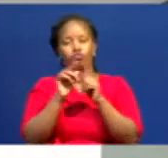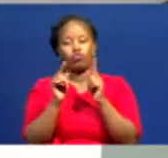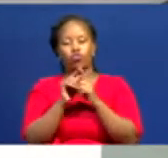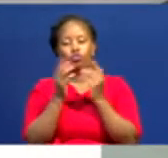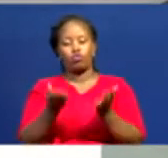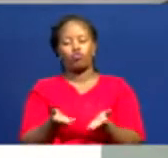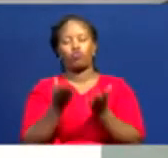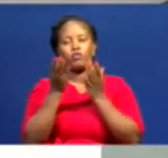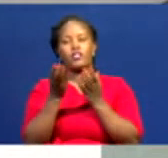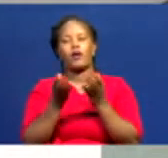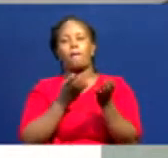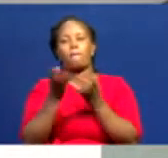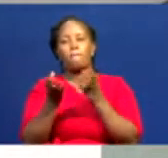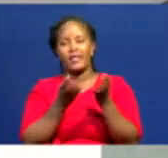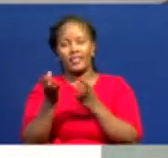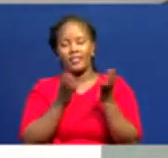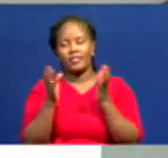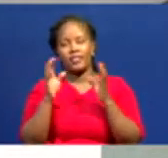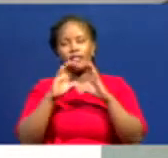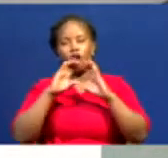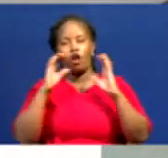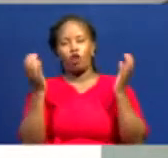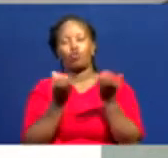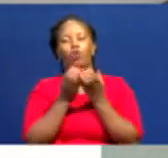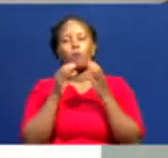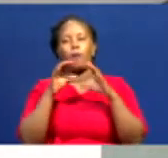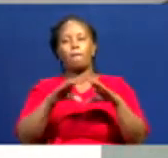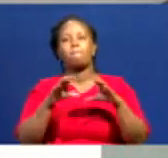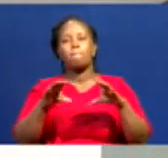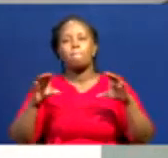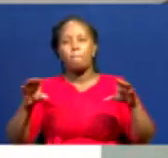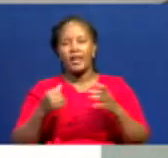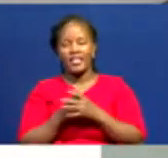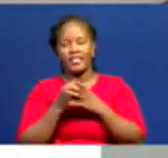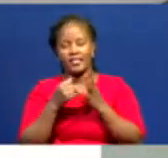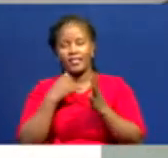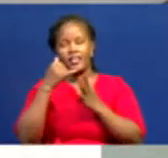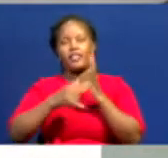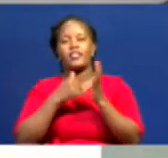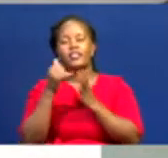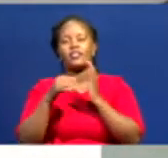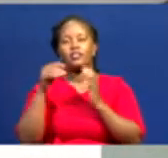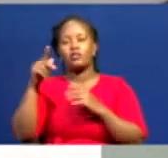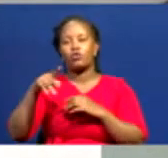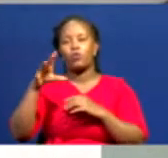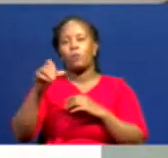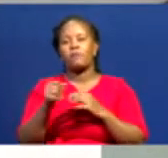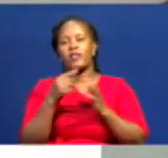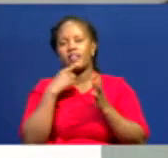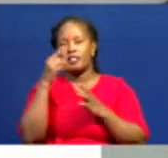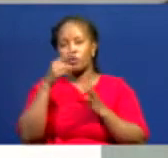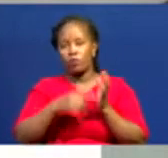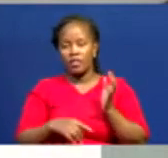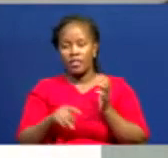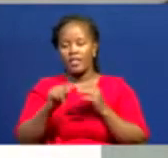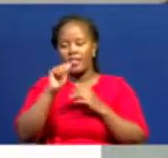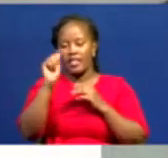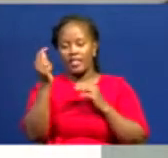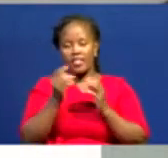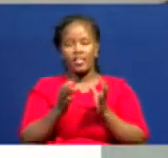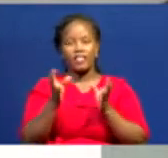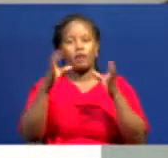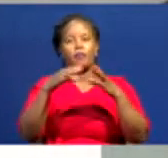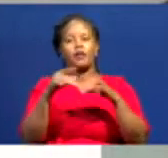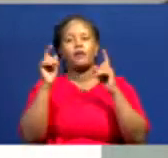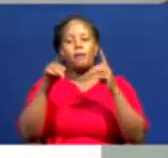their businesses. On the global market, Industrialization Principal Secretary Juma Mukhwana says that Kenyan companies should target the